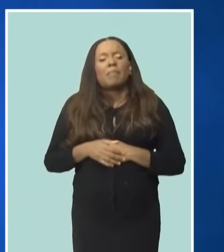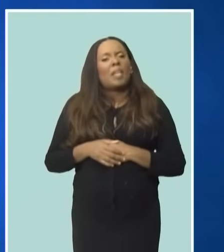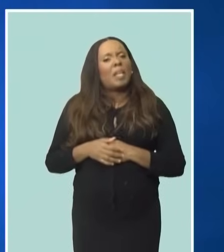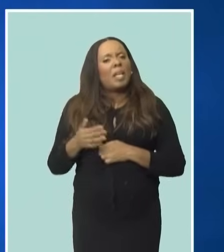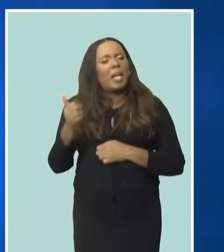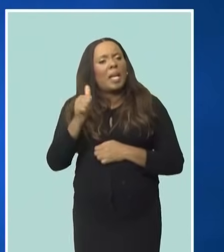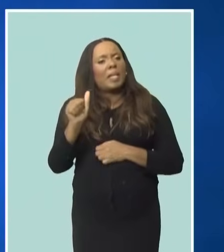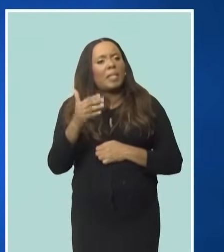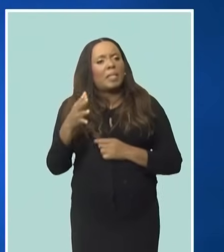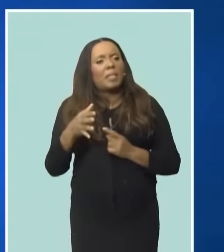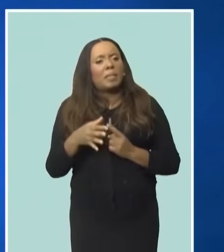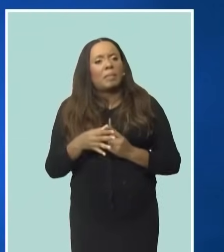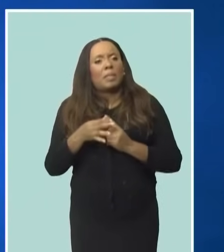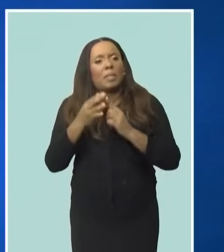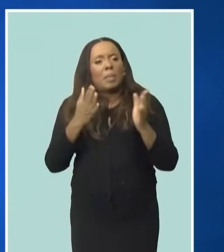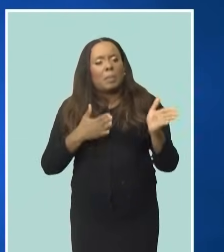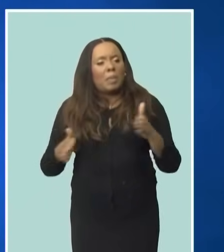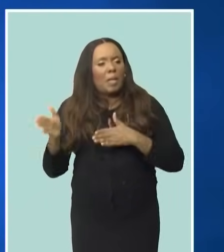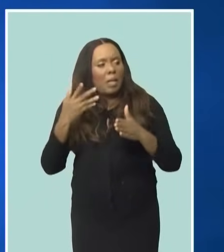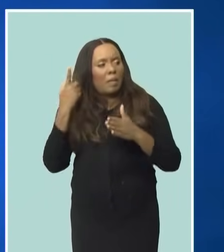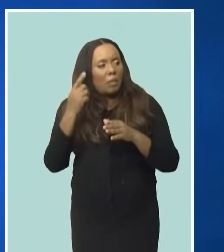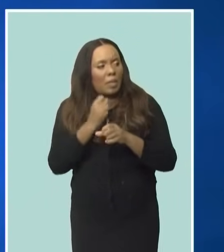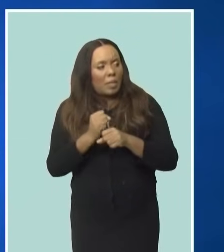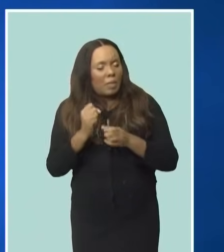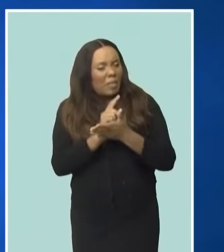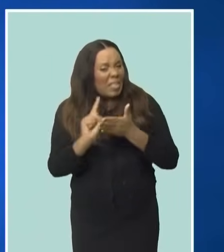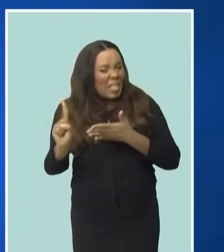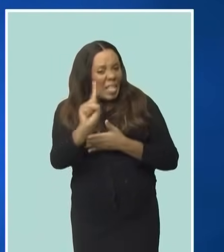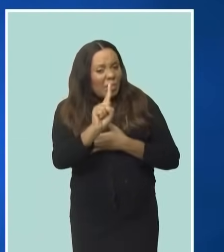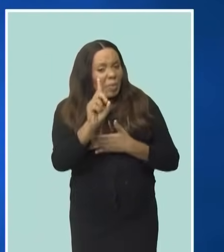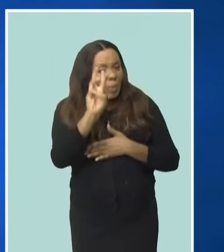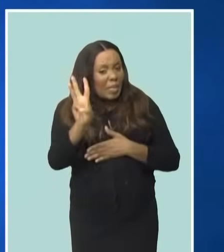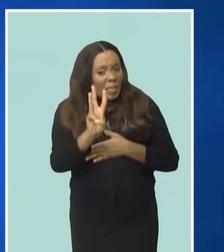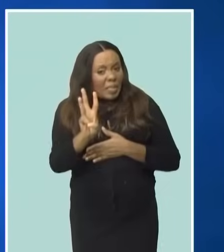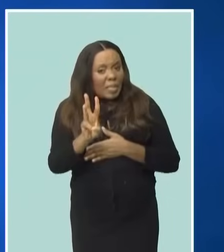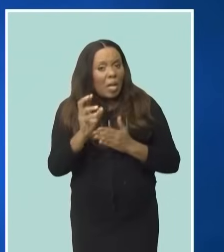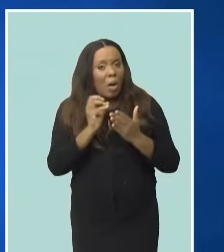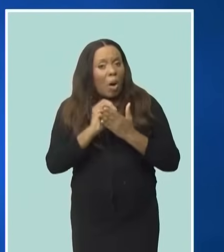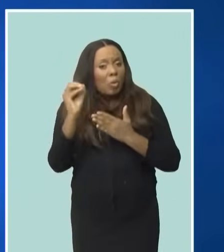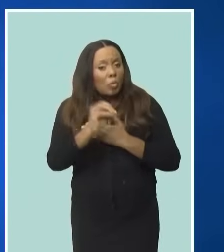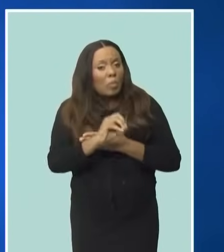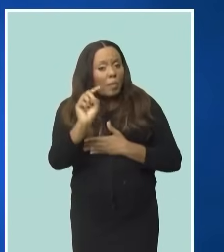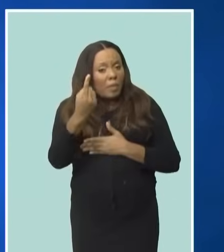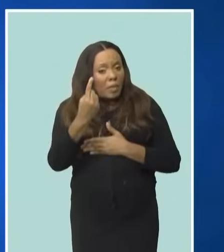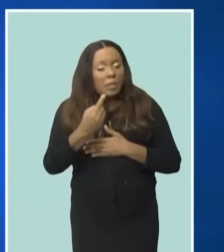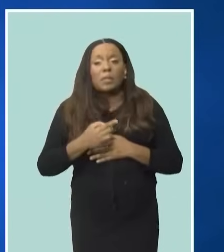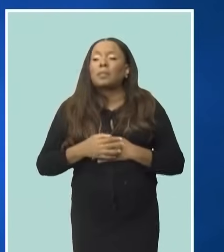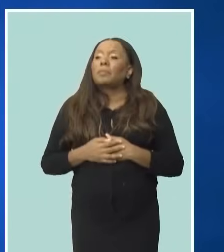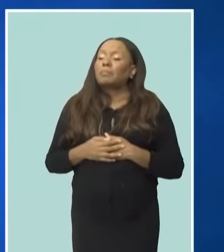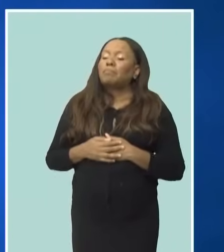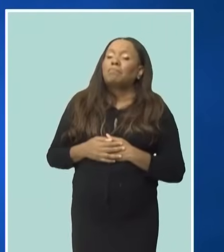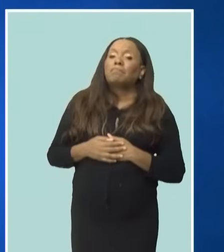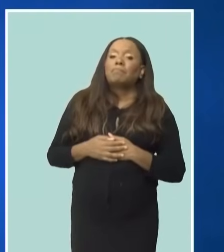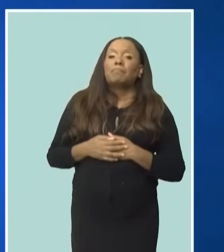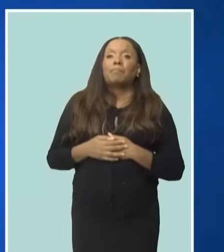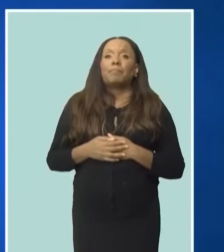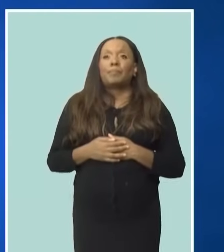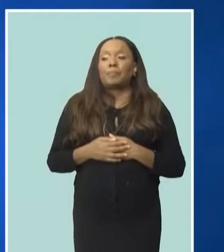next Wednesday, is it? Next Wednesday, the 1st? Well, we are doing some checks to